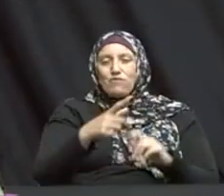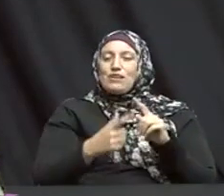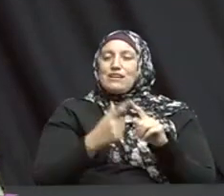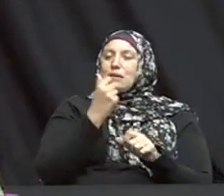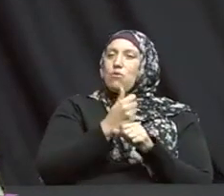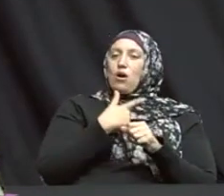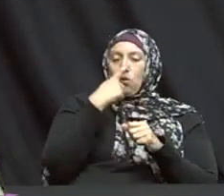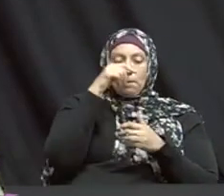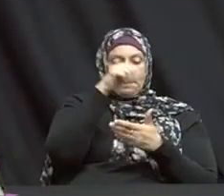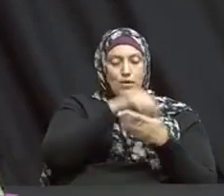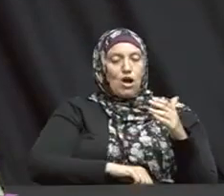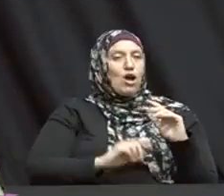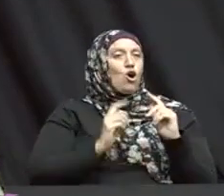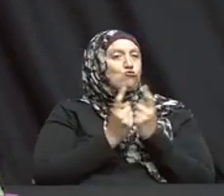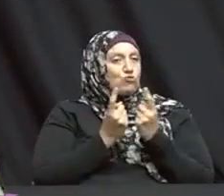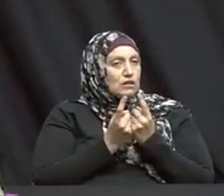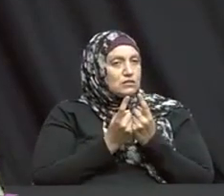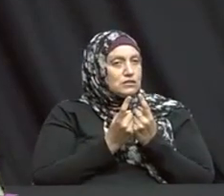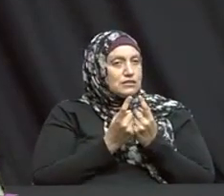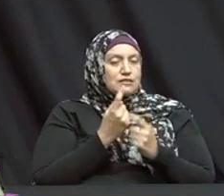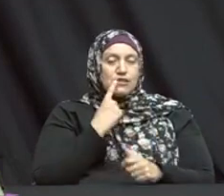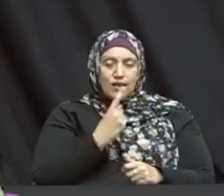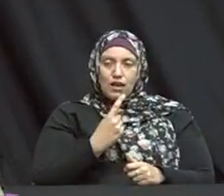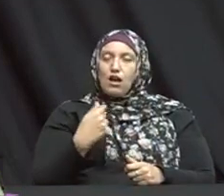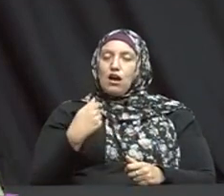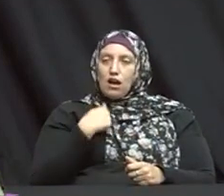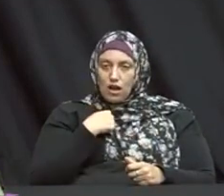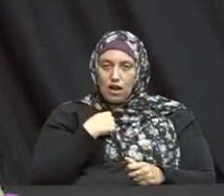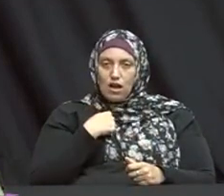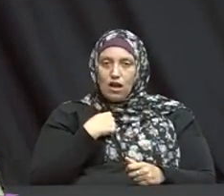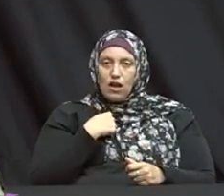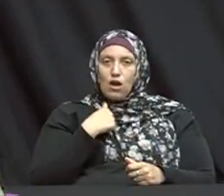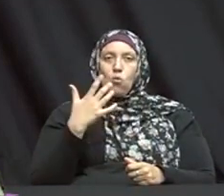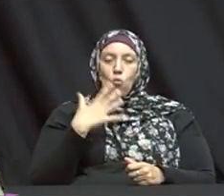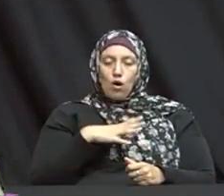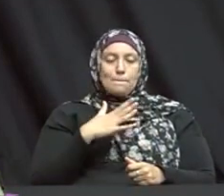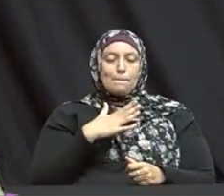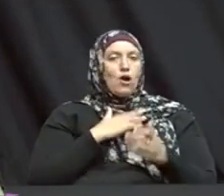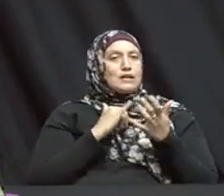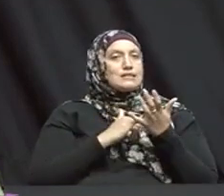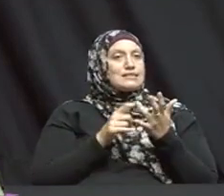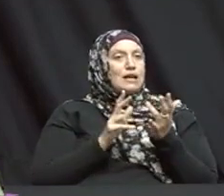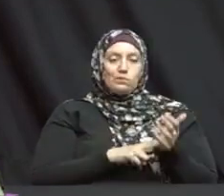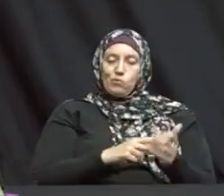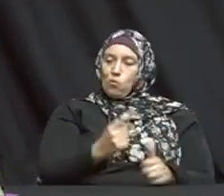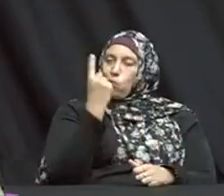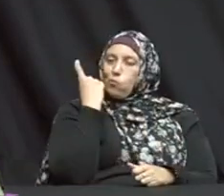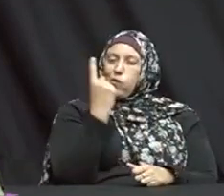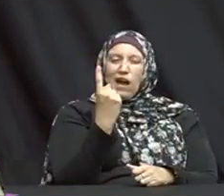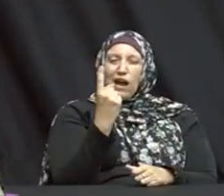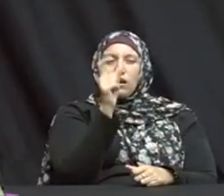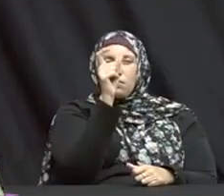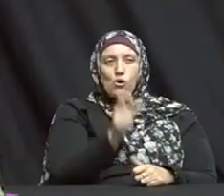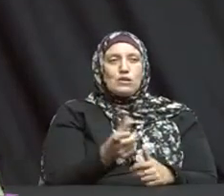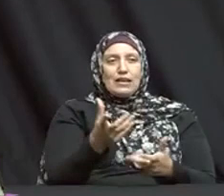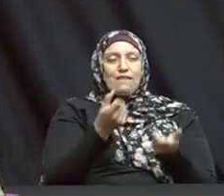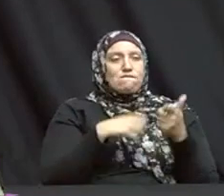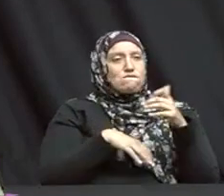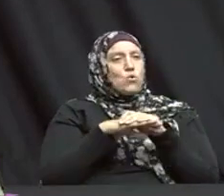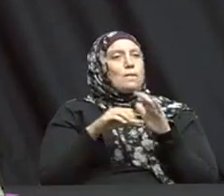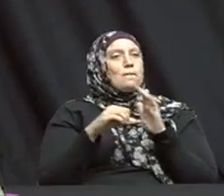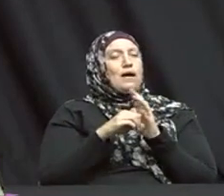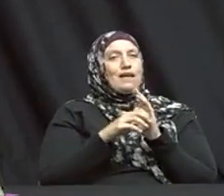I specify my son to be the sole beneficiary of that policy. So it's no different to me buying a